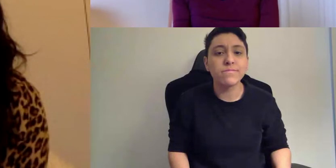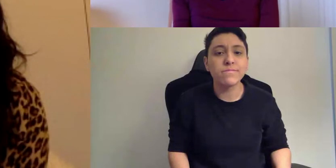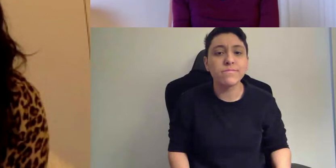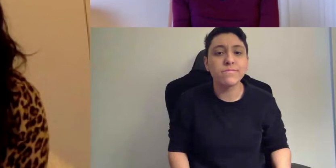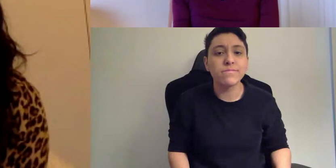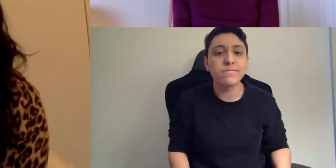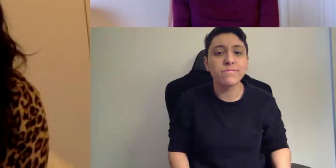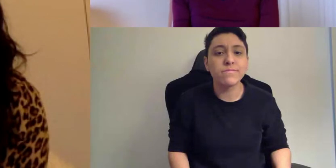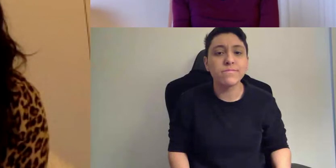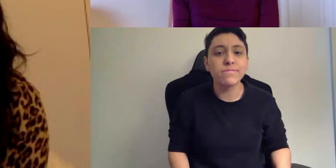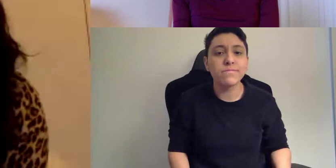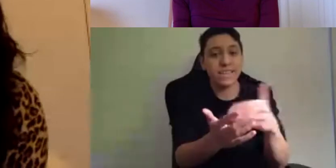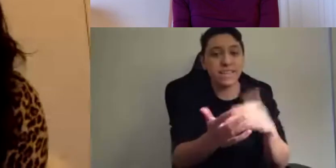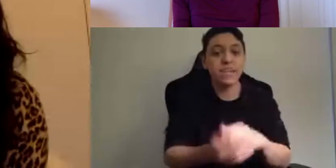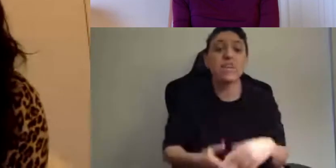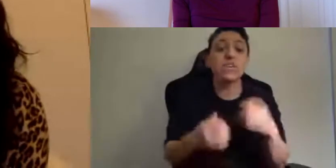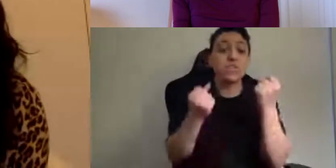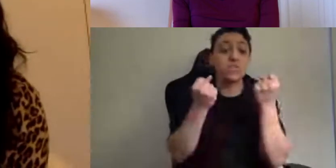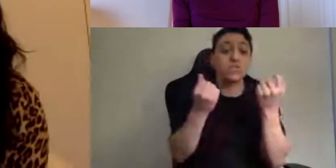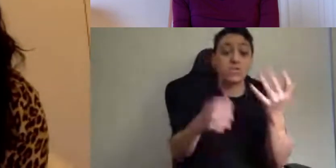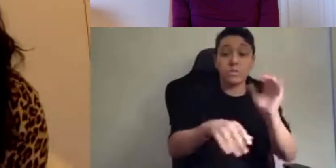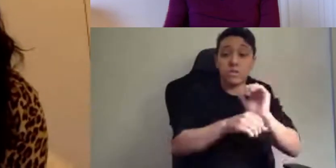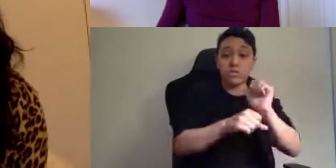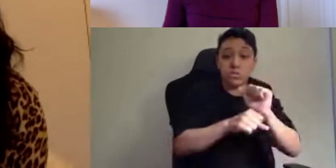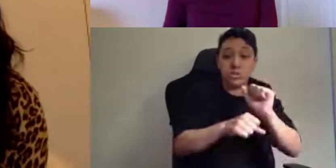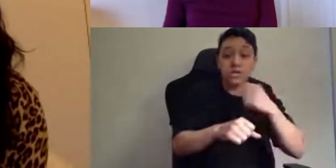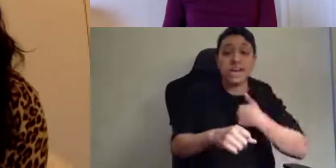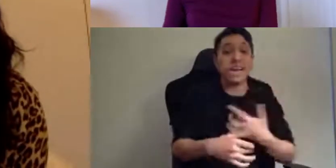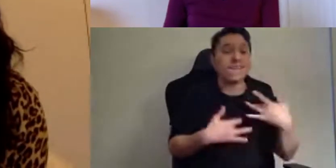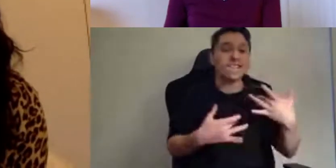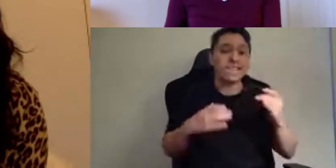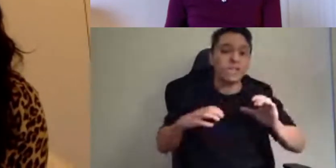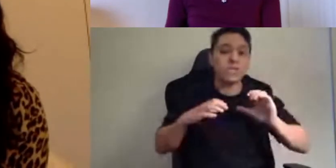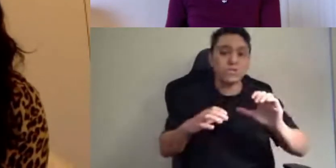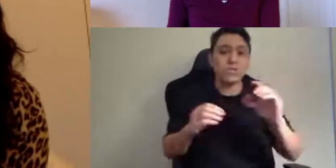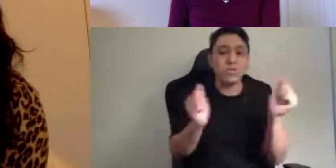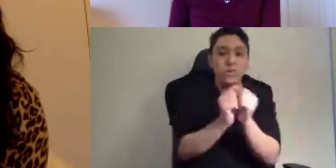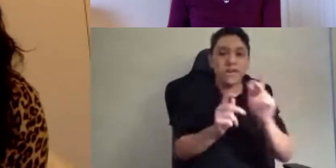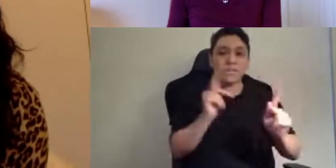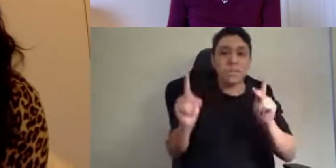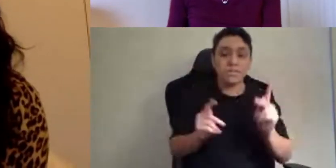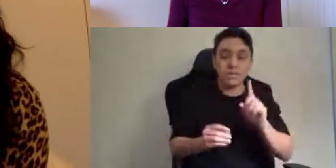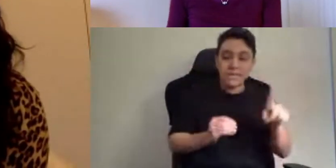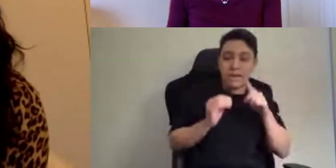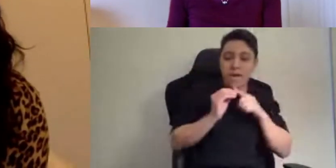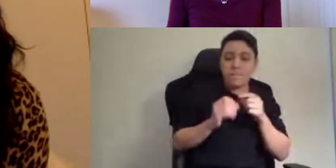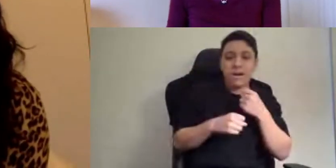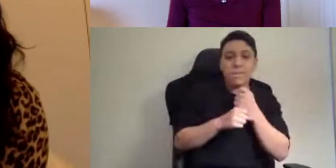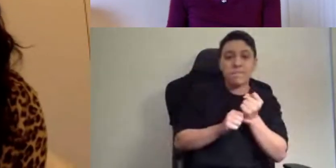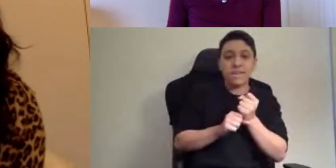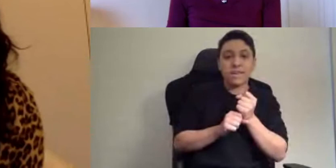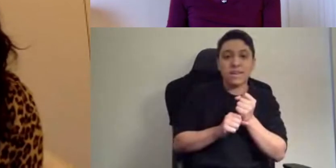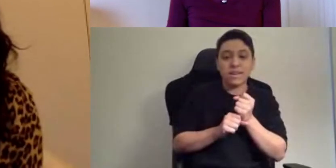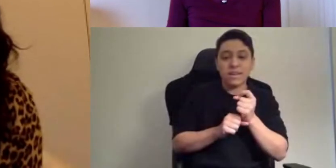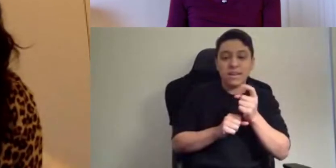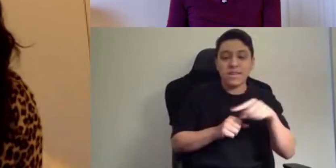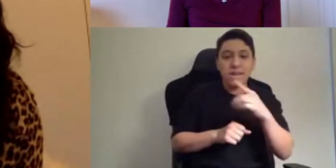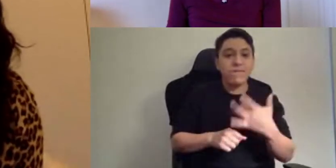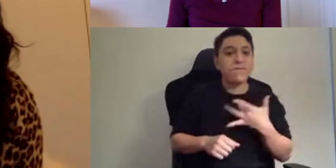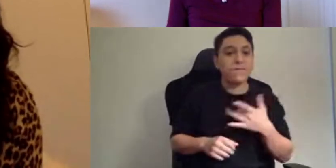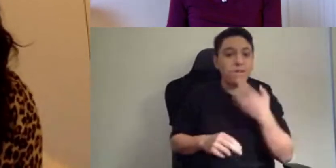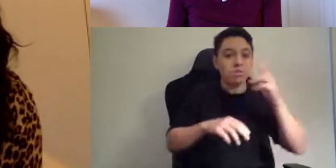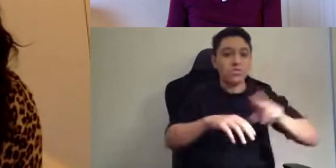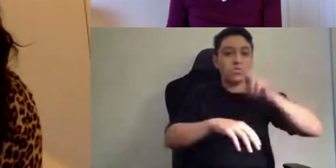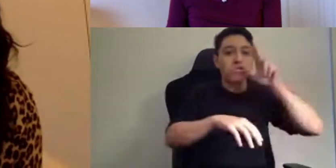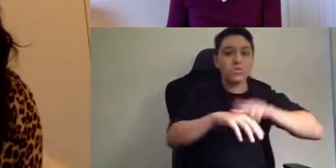so much of the work that I tend to do with people is really about that normalization and then really understanding how